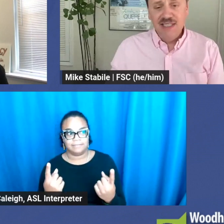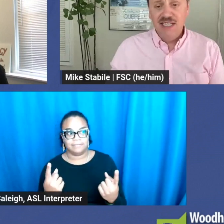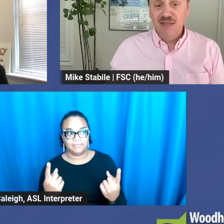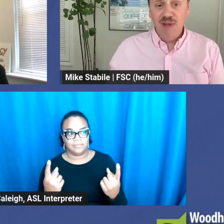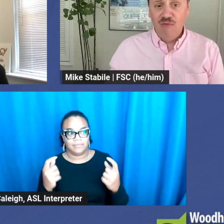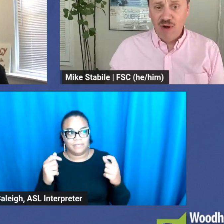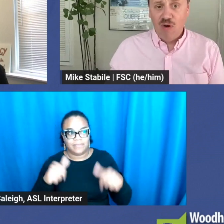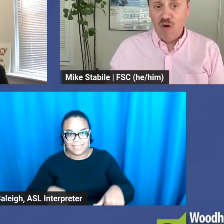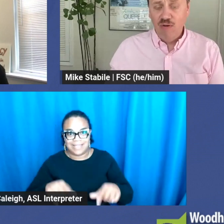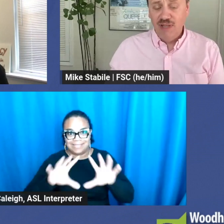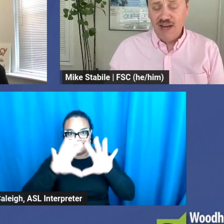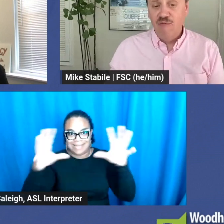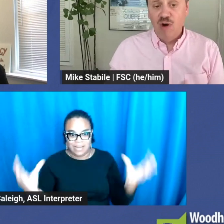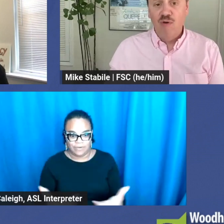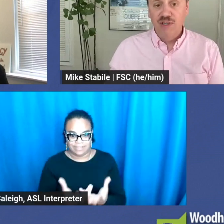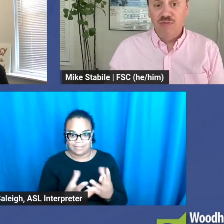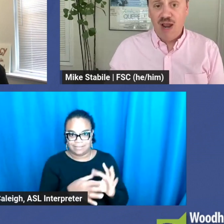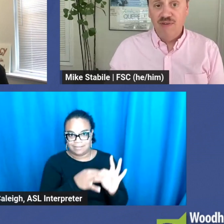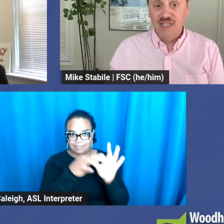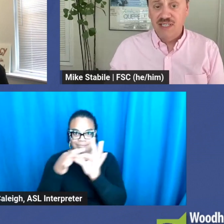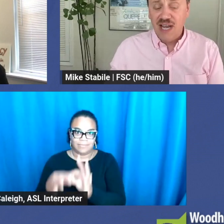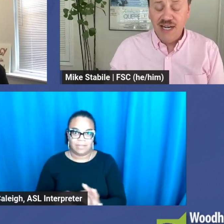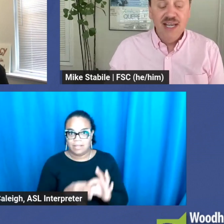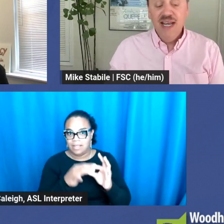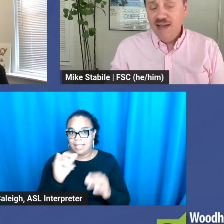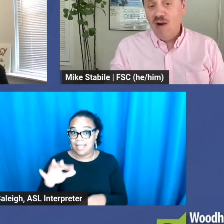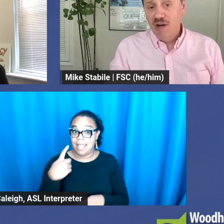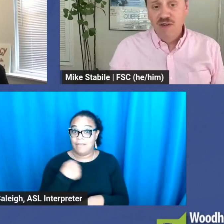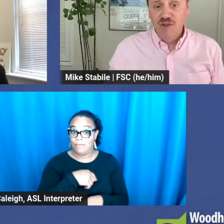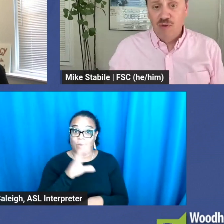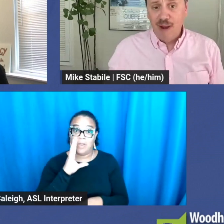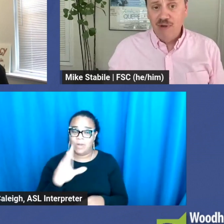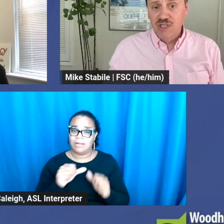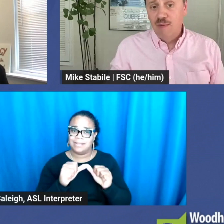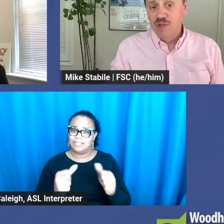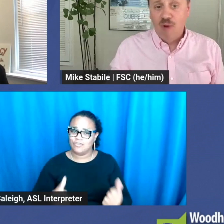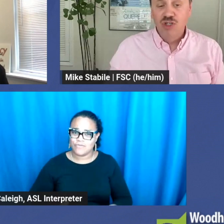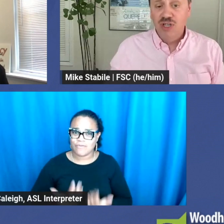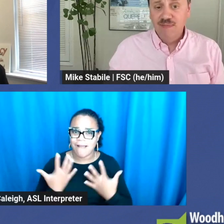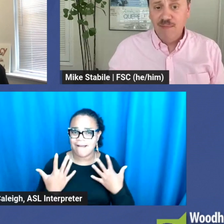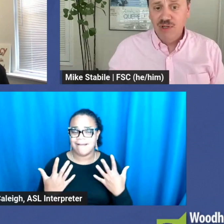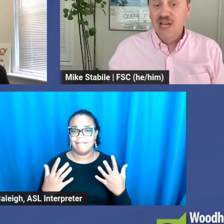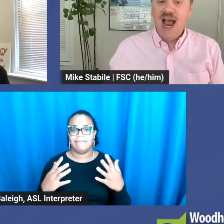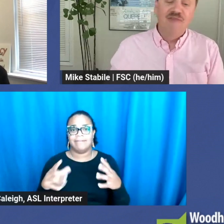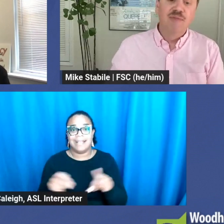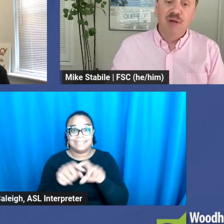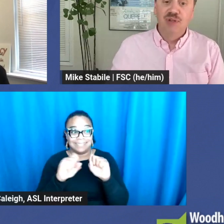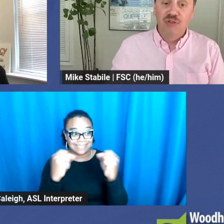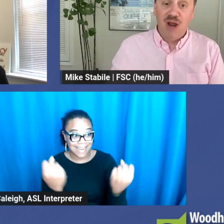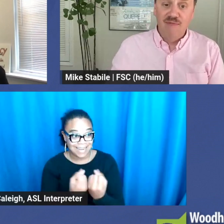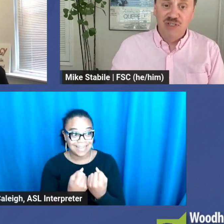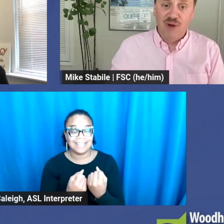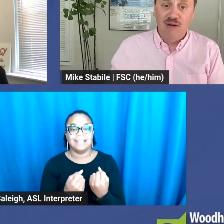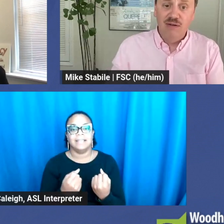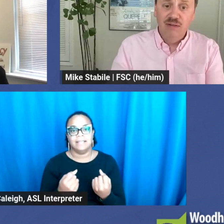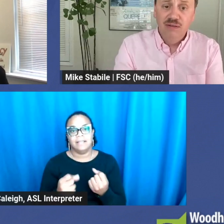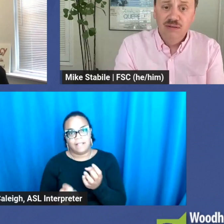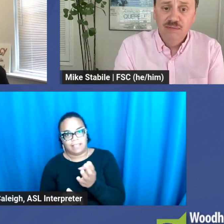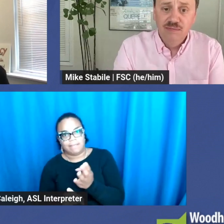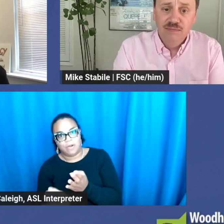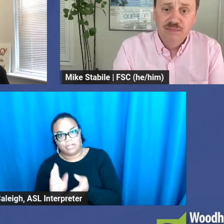is an ecosystem. If we are all, like, if we're going to thrive as a society, our individual members and the most marginalized members have to be able to thrive as